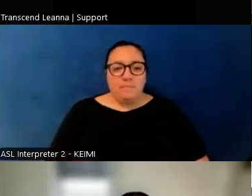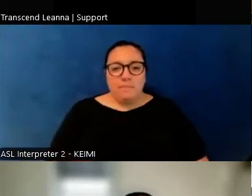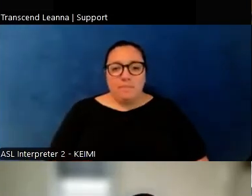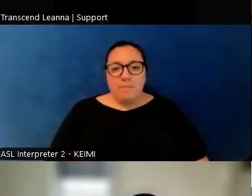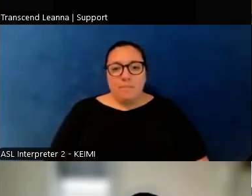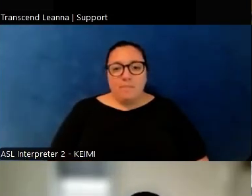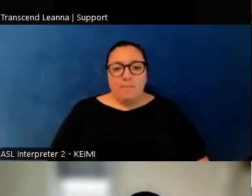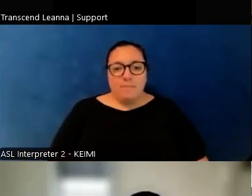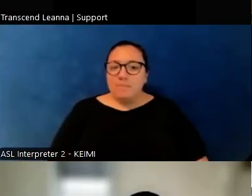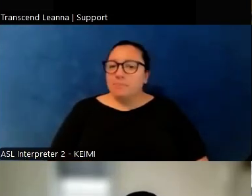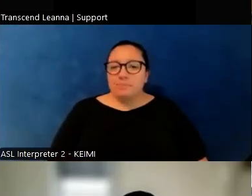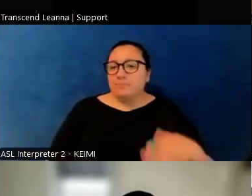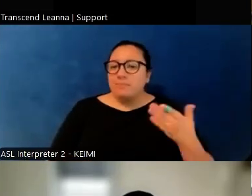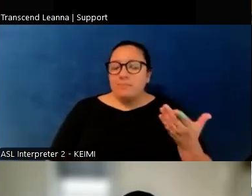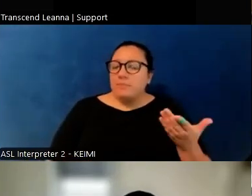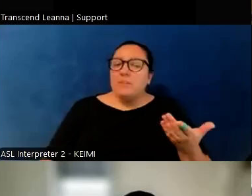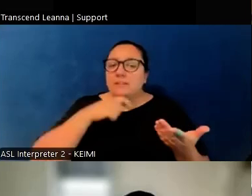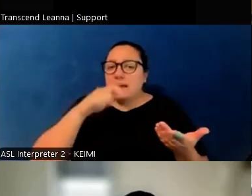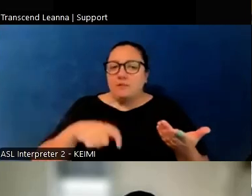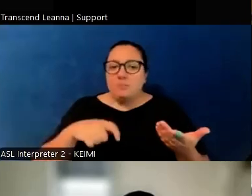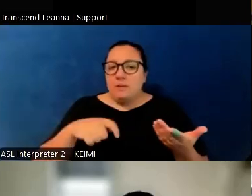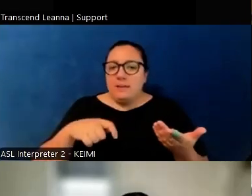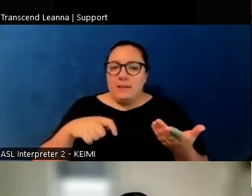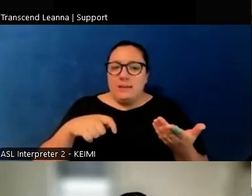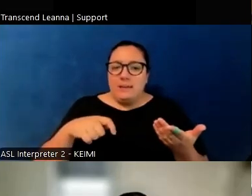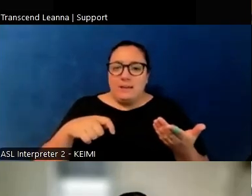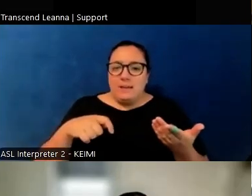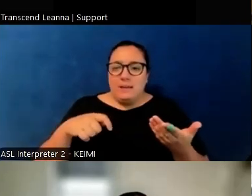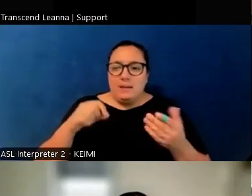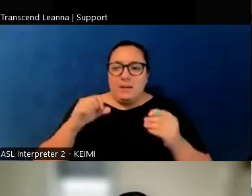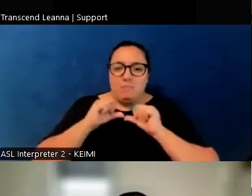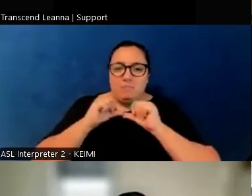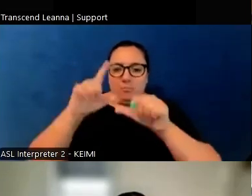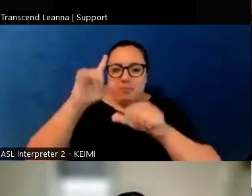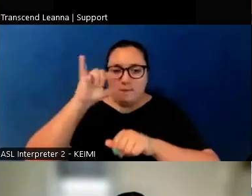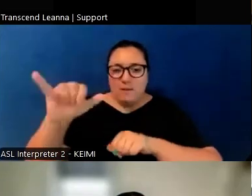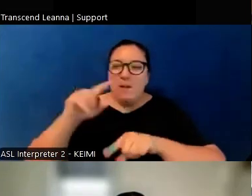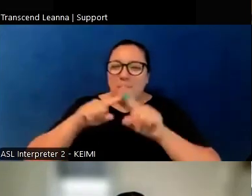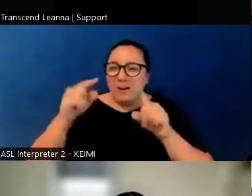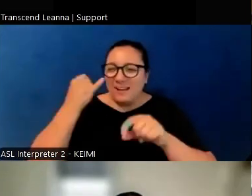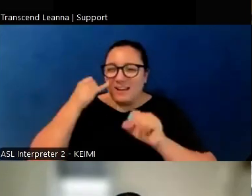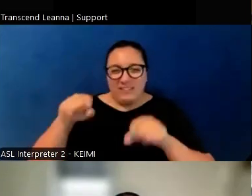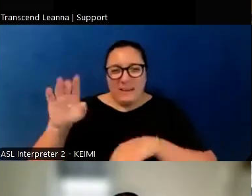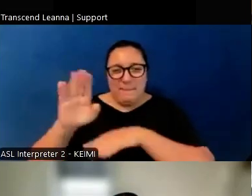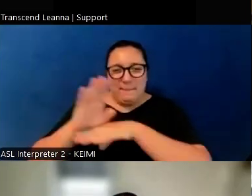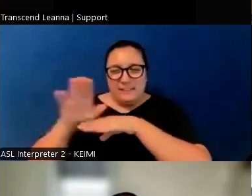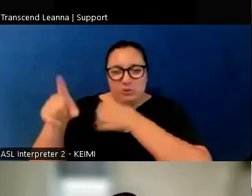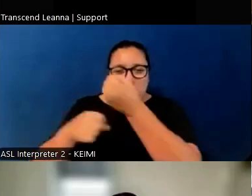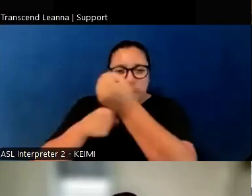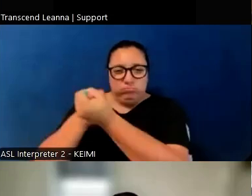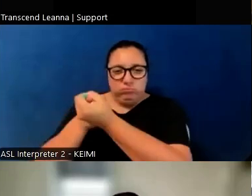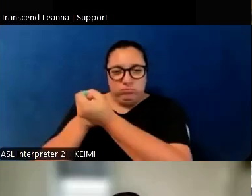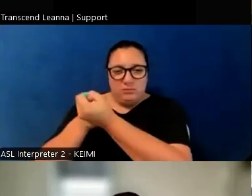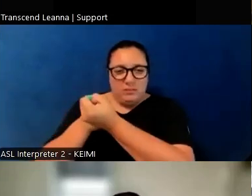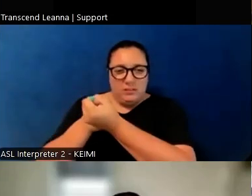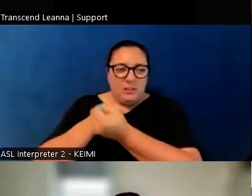has to be net permanent, but if you can bail out a business, why can't you bail out people? The very people that the banks robbed.